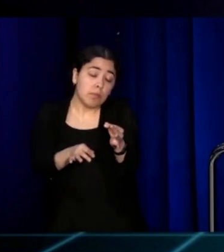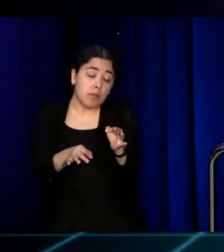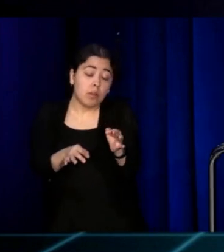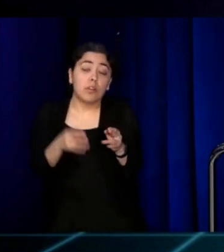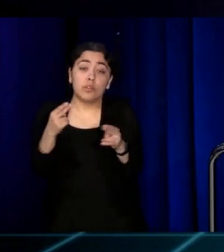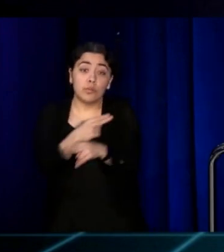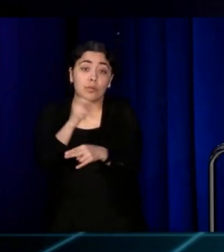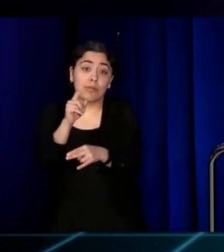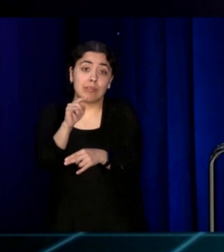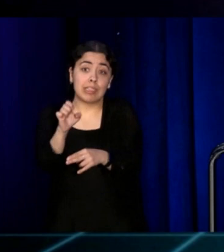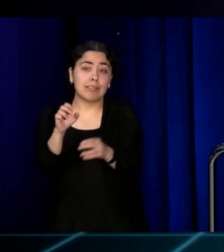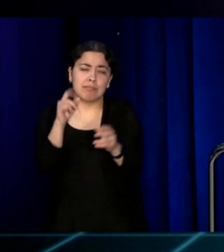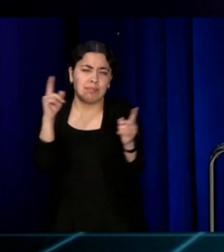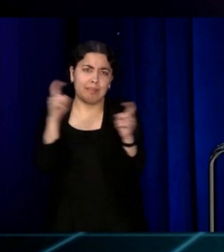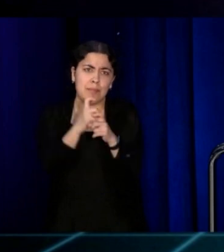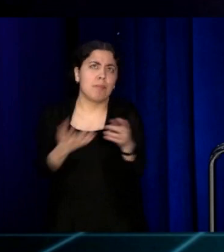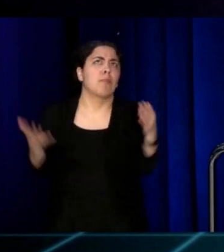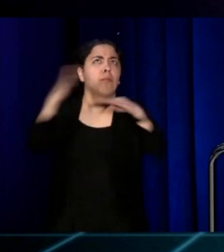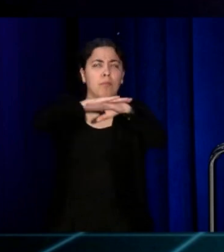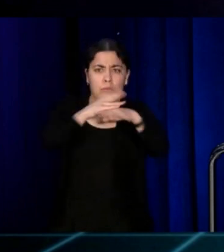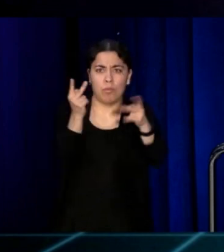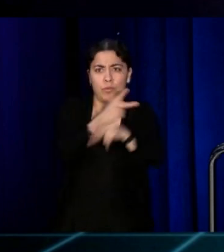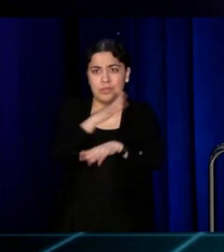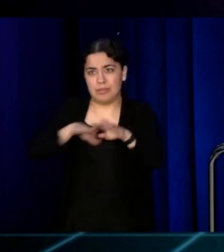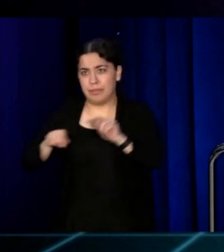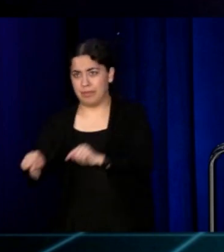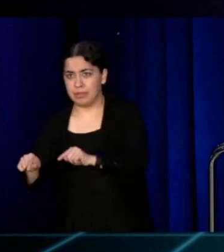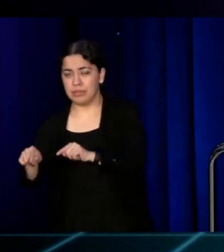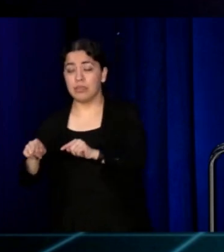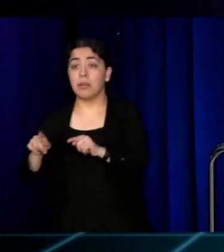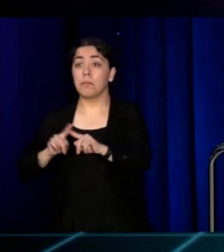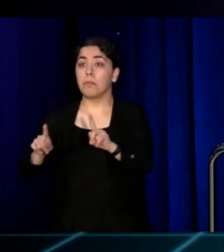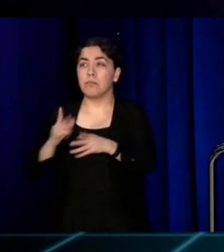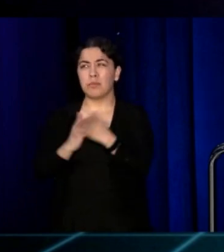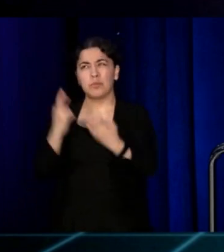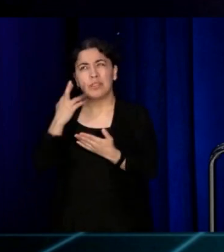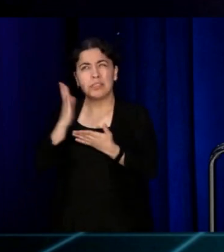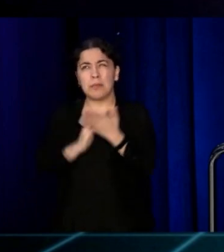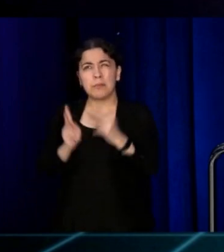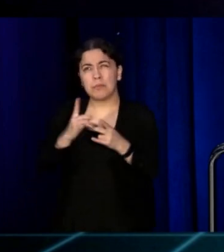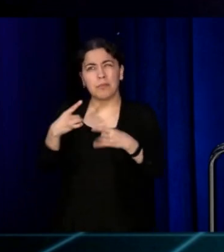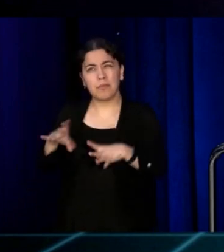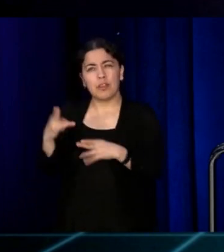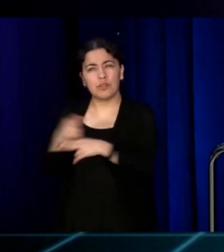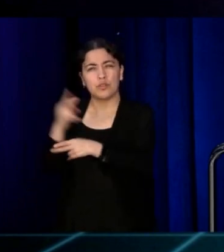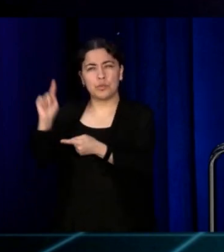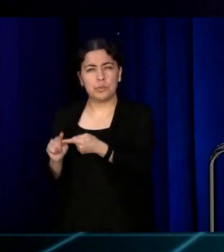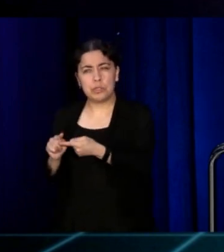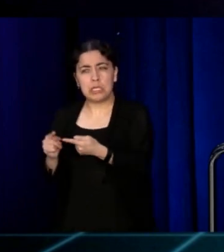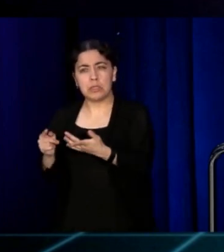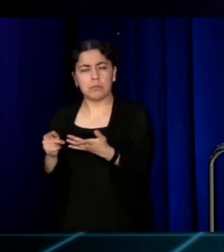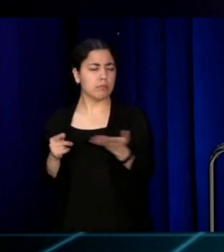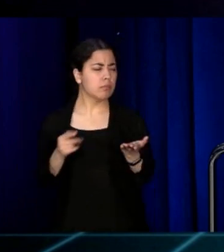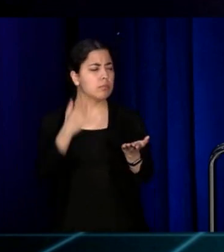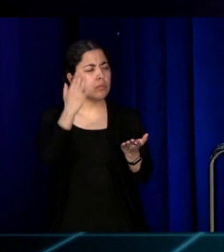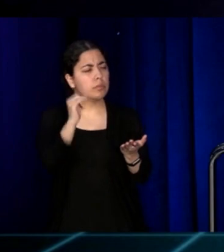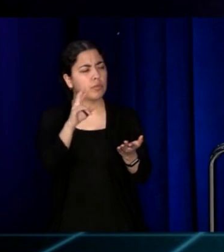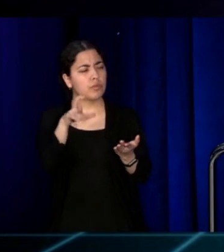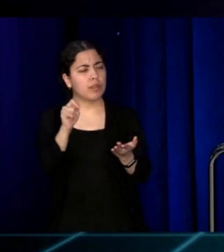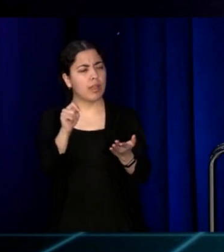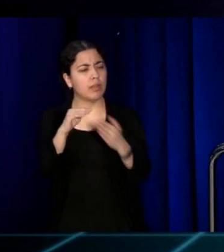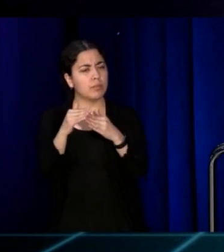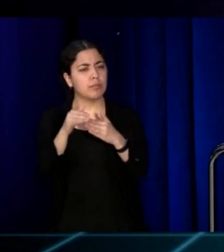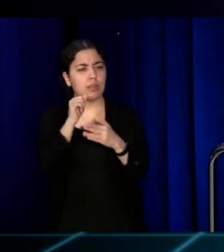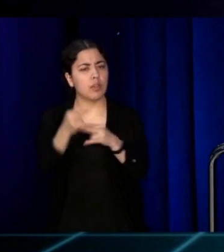useState is even more complicated than this. But for some reason, people just don't like useReducer, So why does the React community not